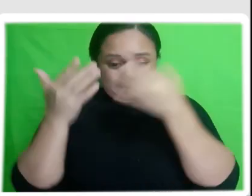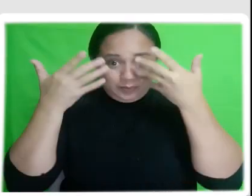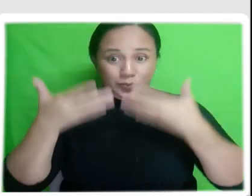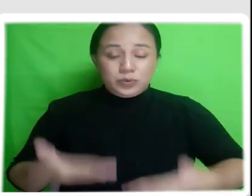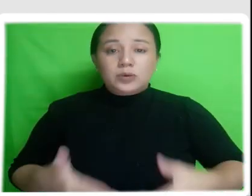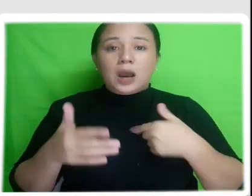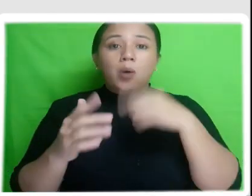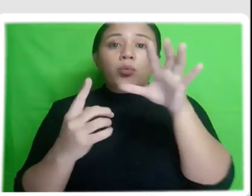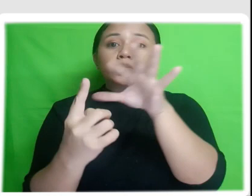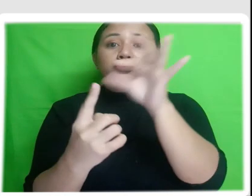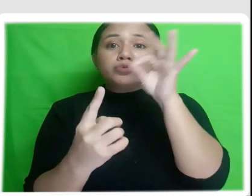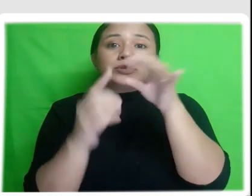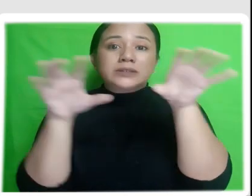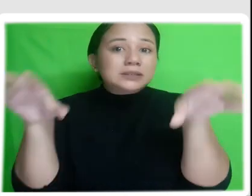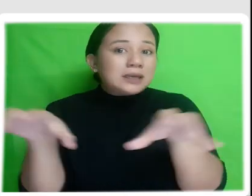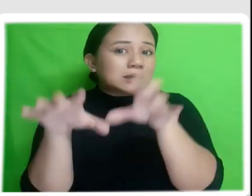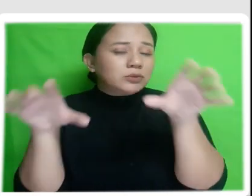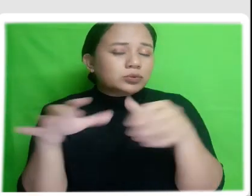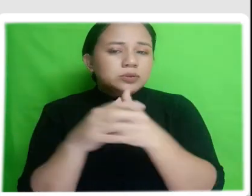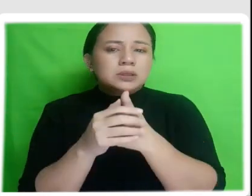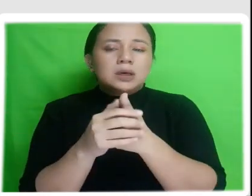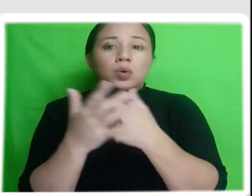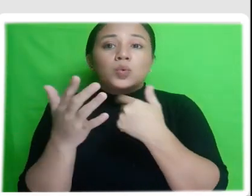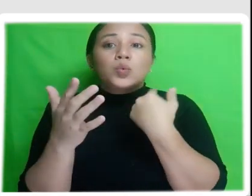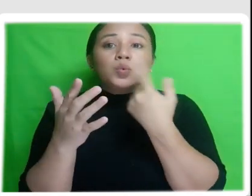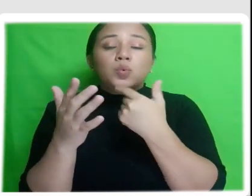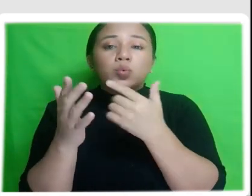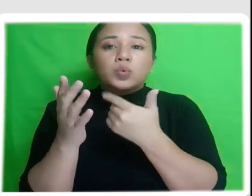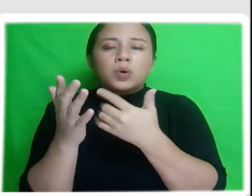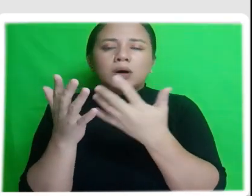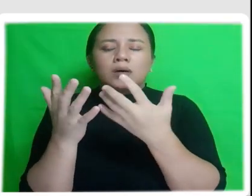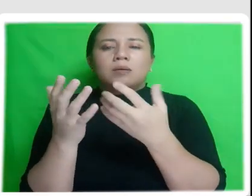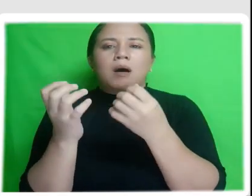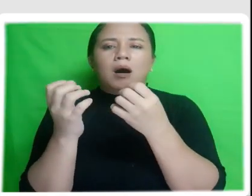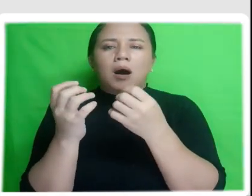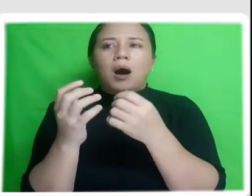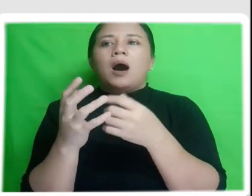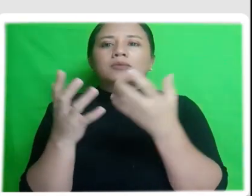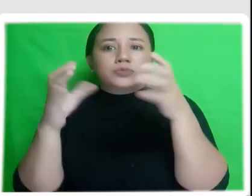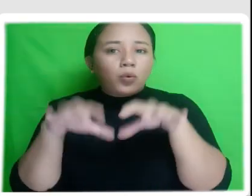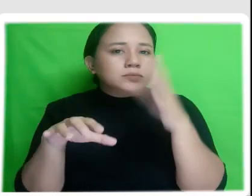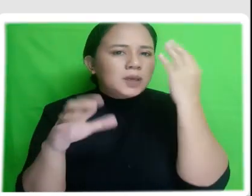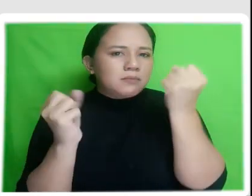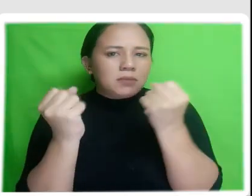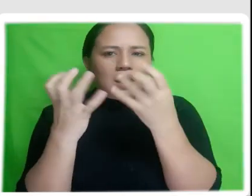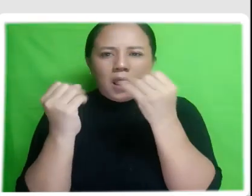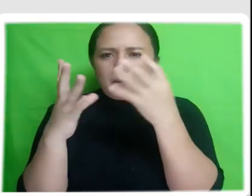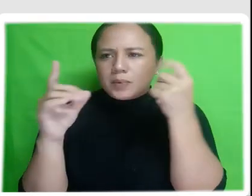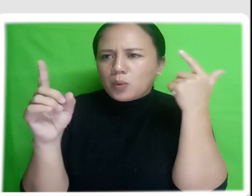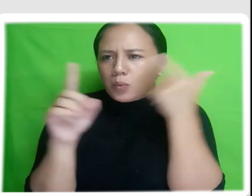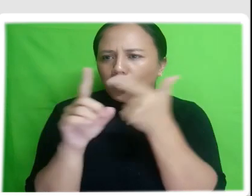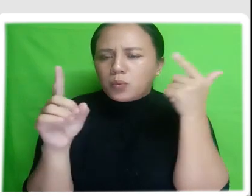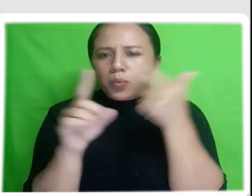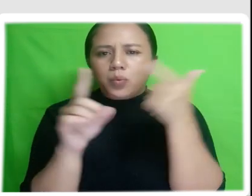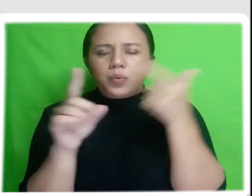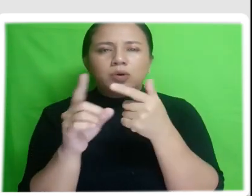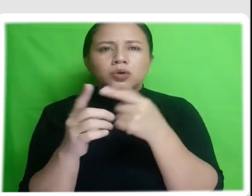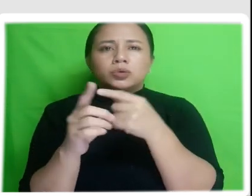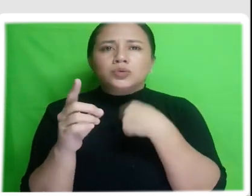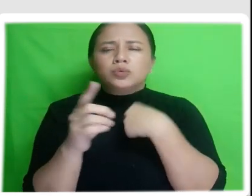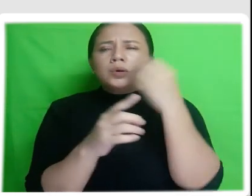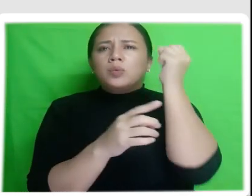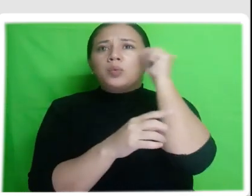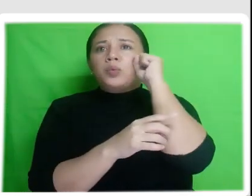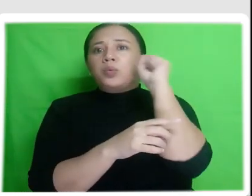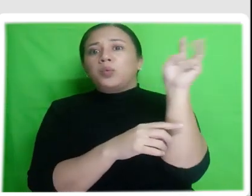and actions are driven by many different motives, and we are often not fully conscious of what they